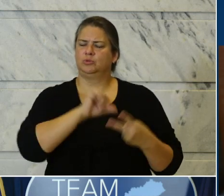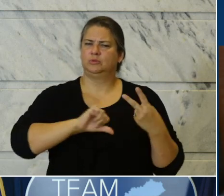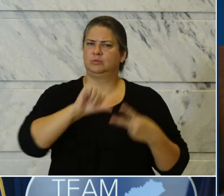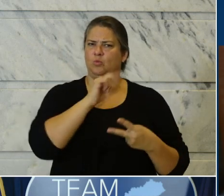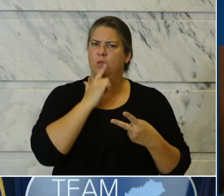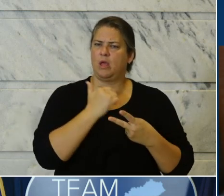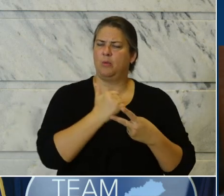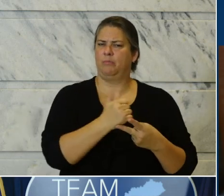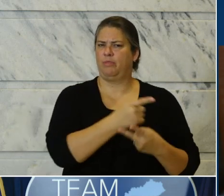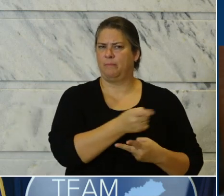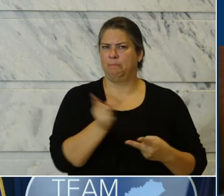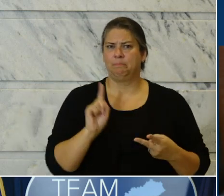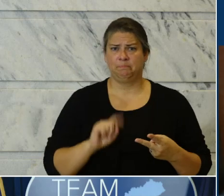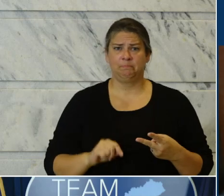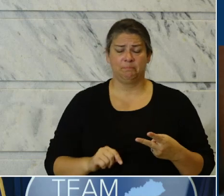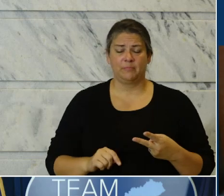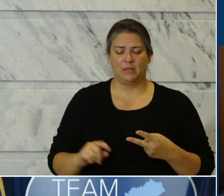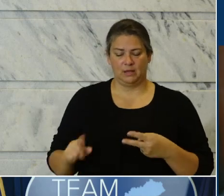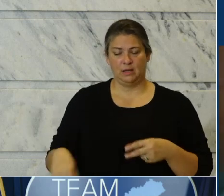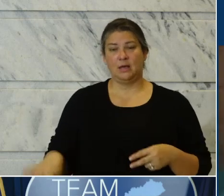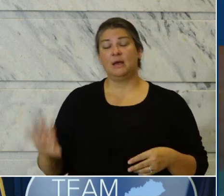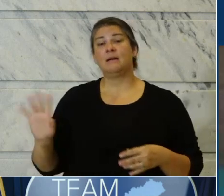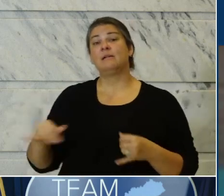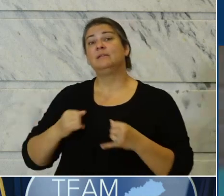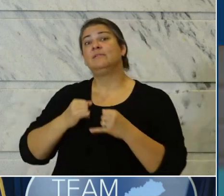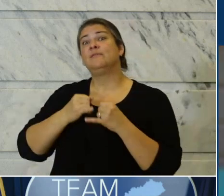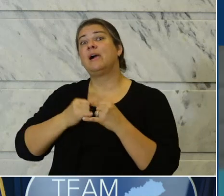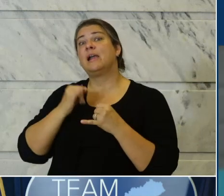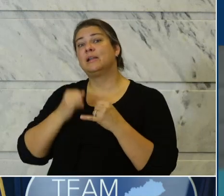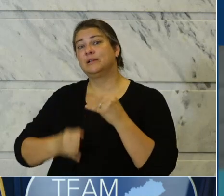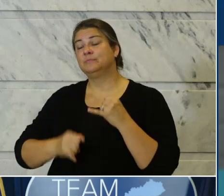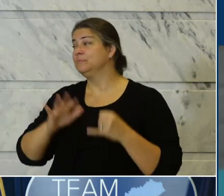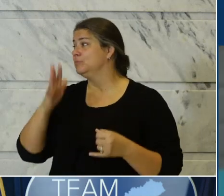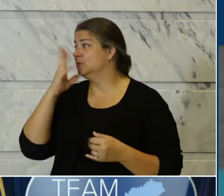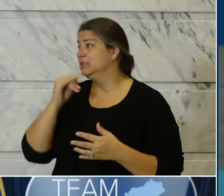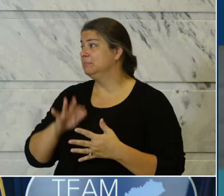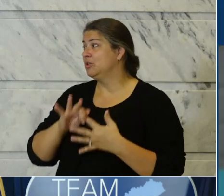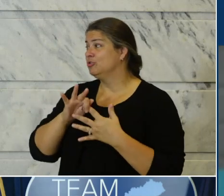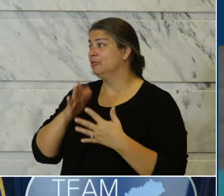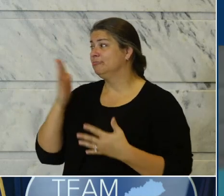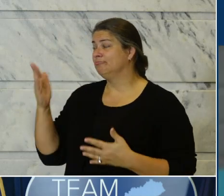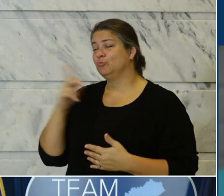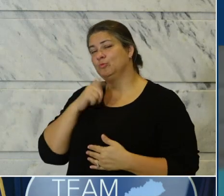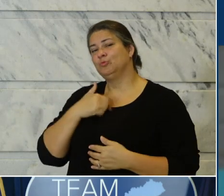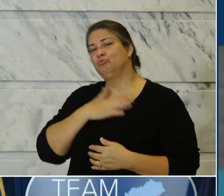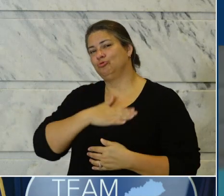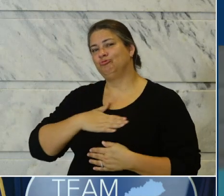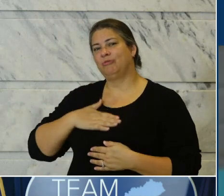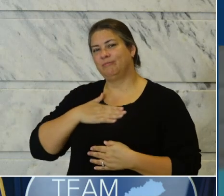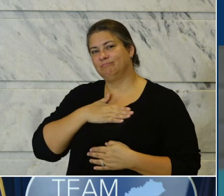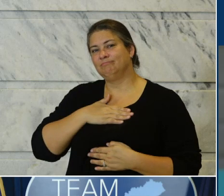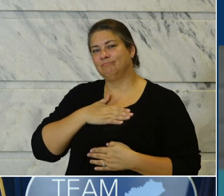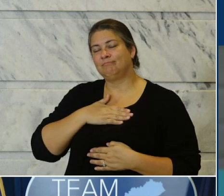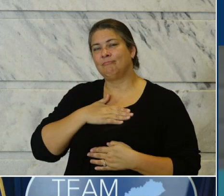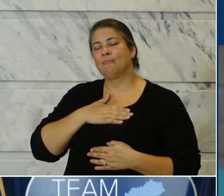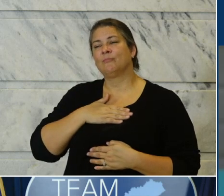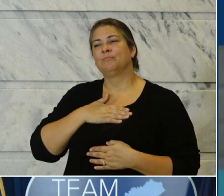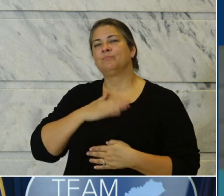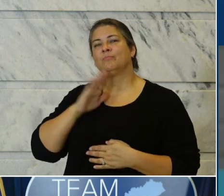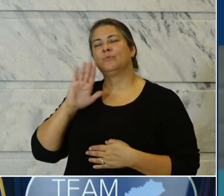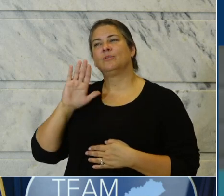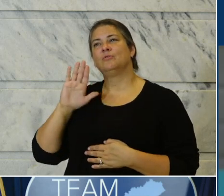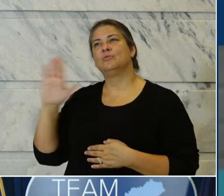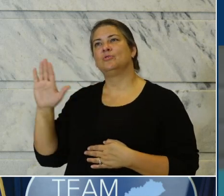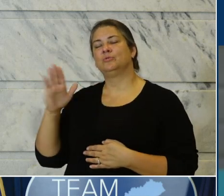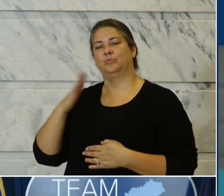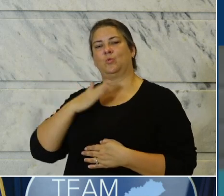neighbors. All right, and finally, this is pretty special, and we appreciate her willing